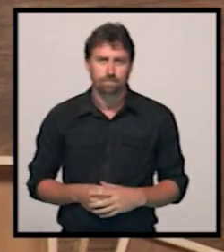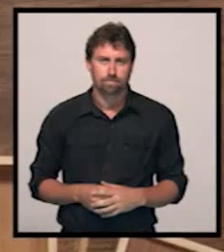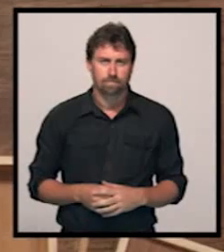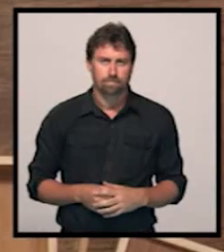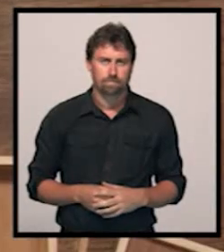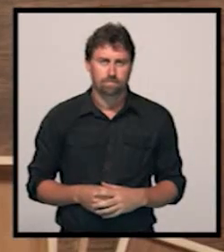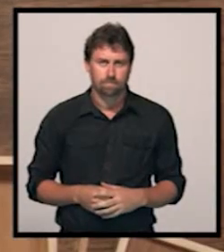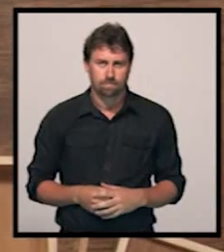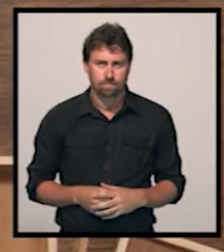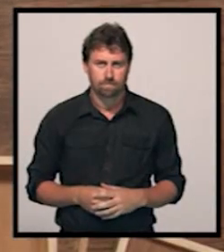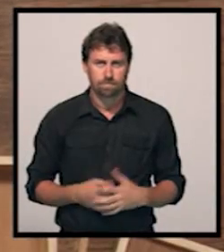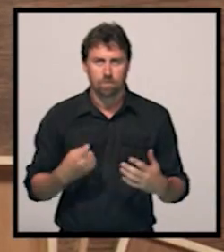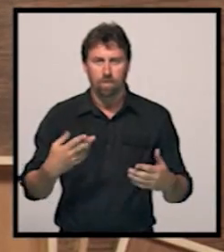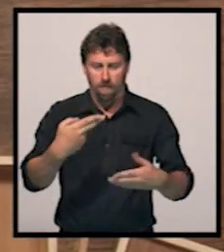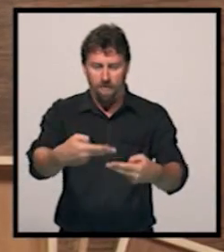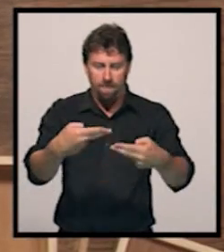Lay your strips